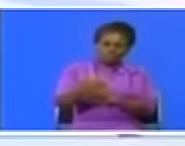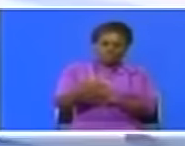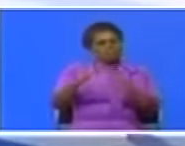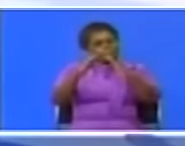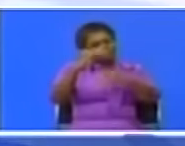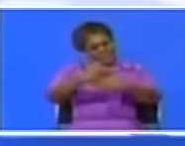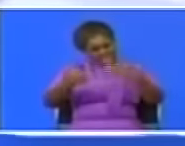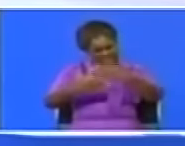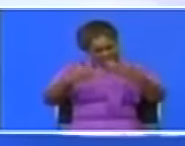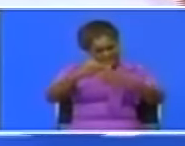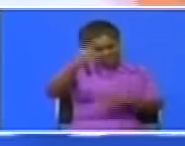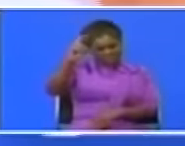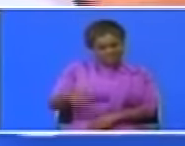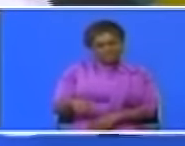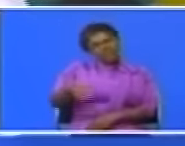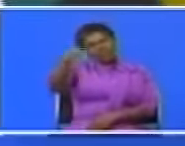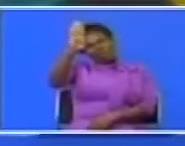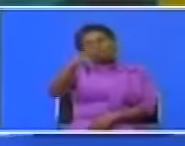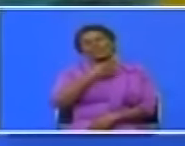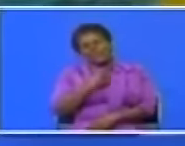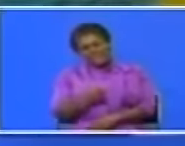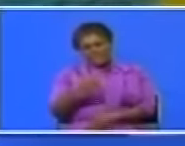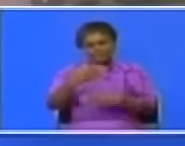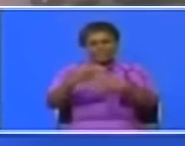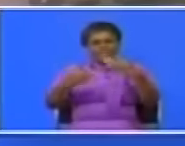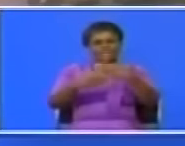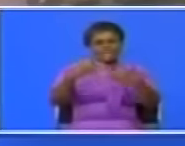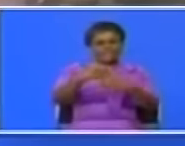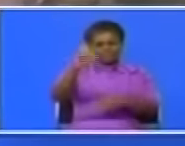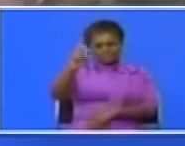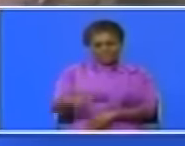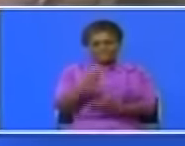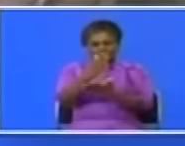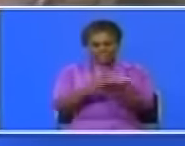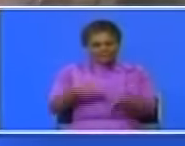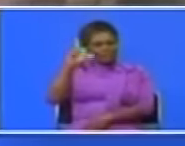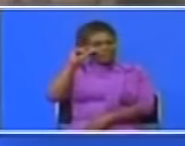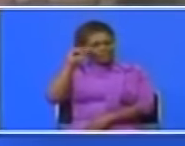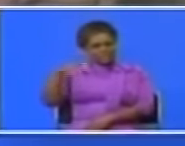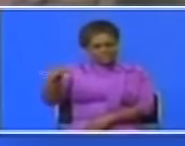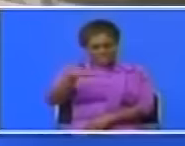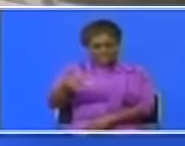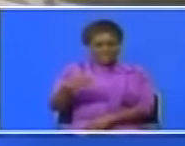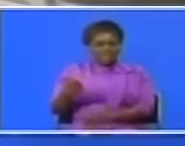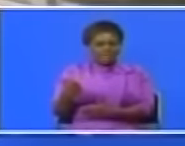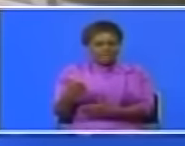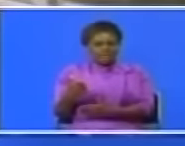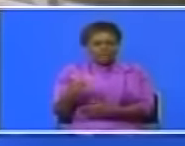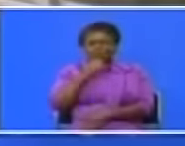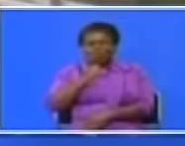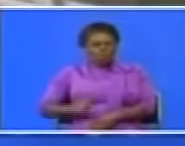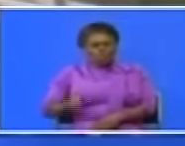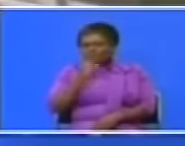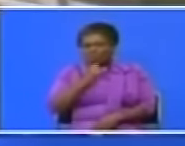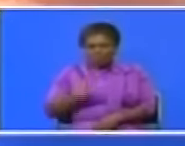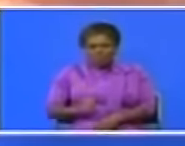zitajengwa. Kwa uwezo Mwenyezi Mungu zitajengwa. Some of Mombasa's key estates are characterized by ruined and old